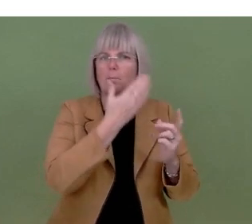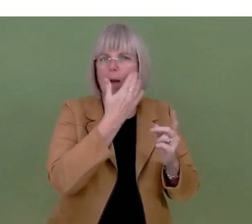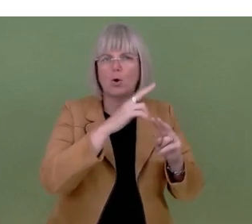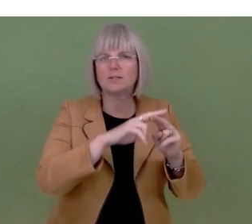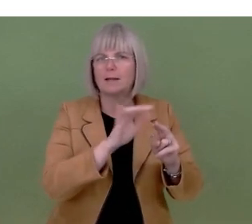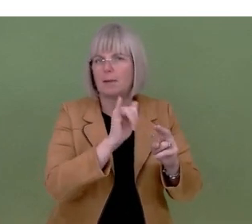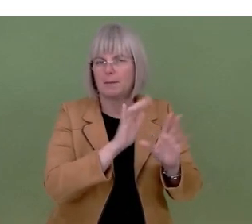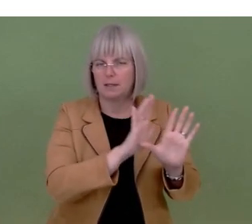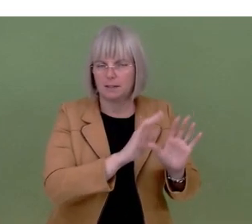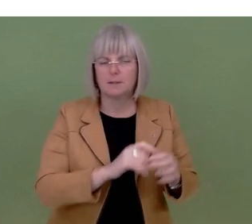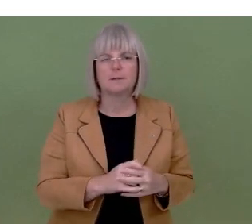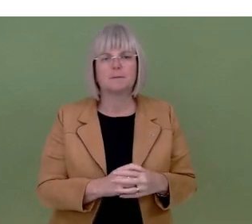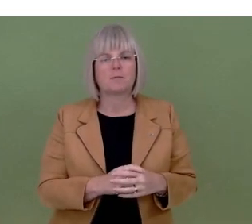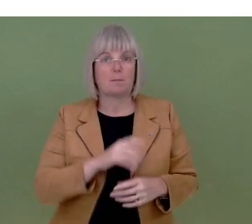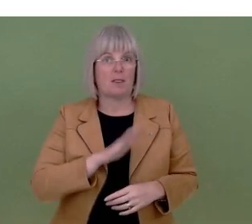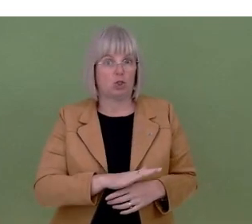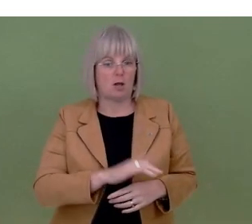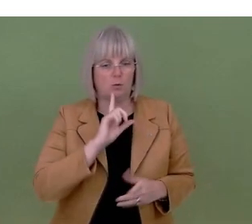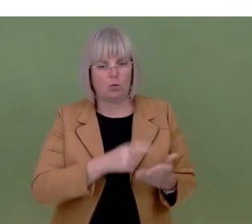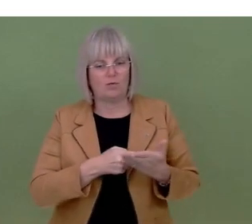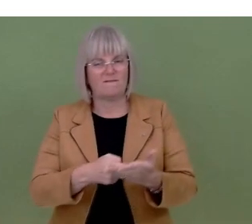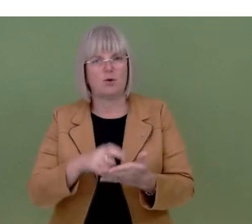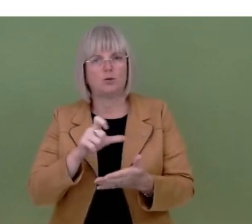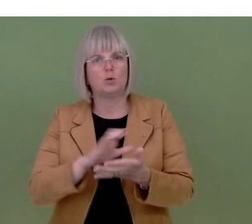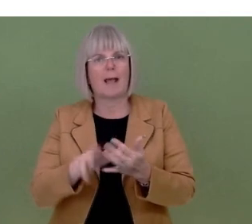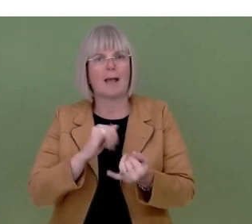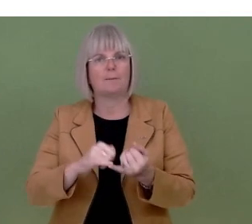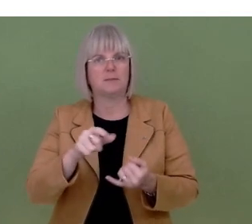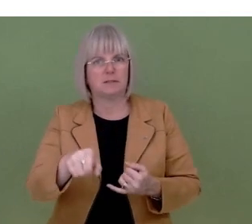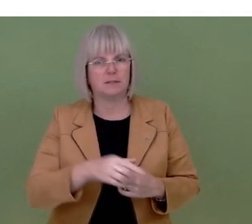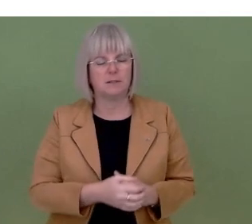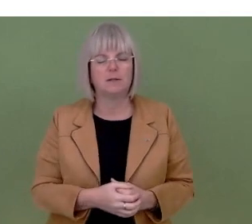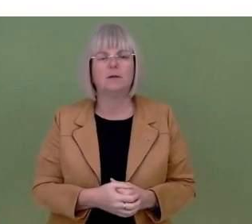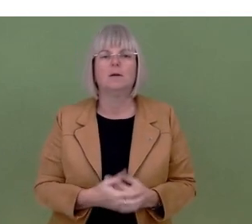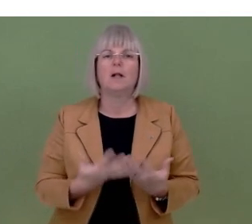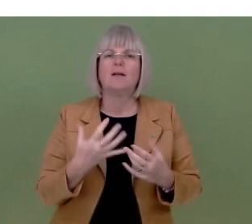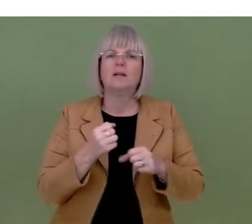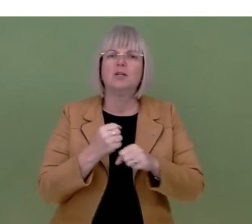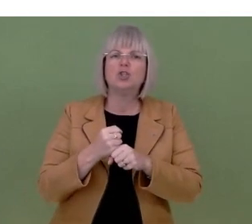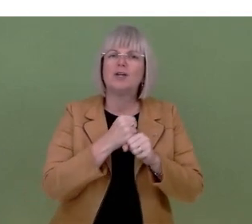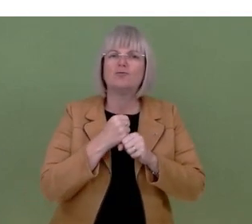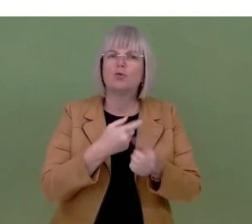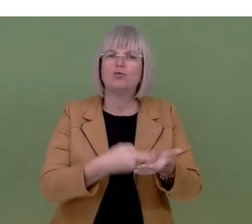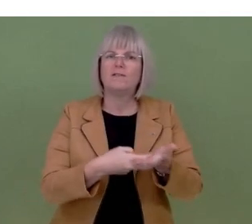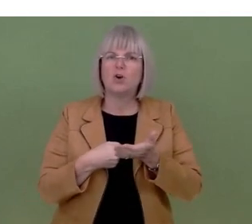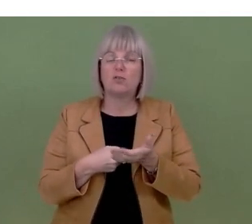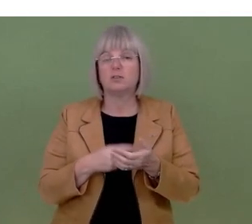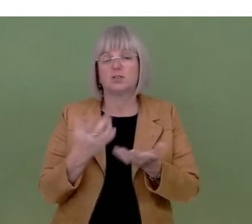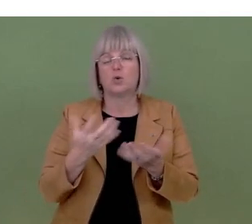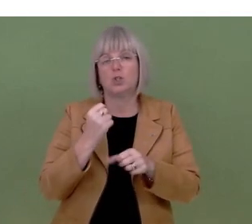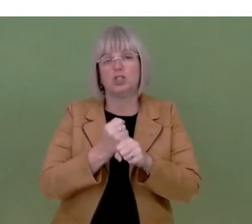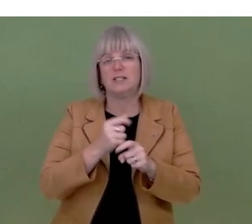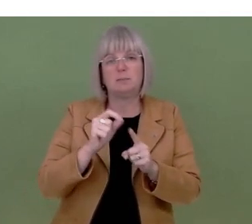on general referrals. So they take from general practice staff, it might be GPs, nurses